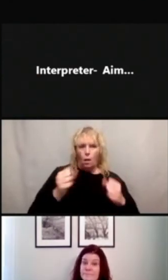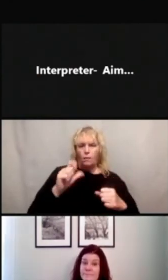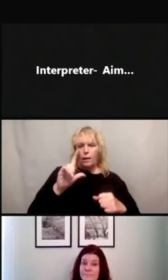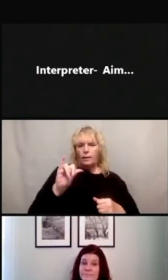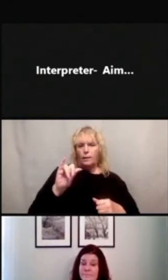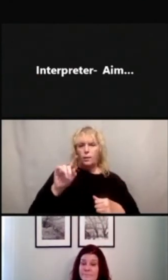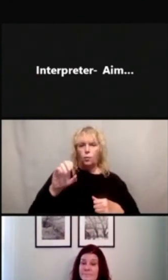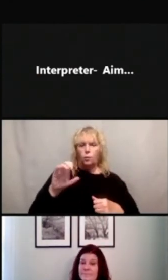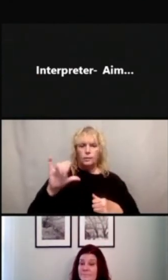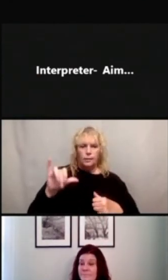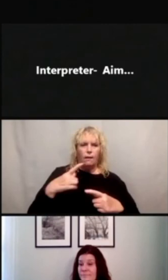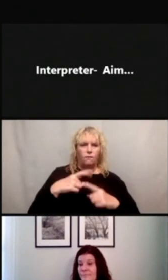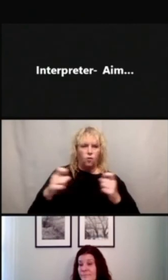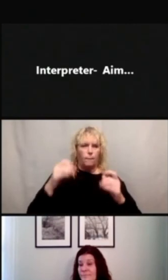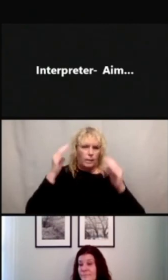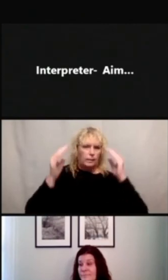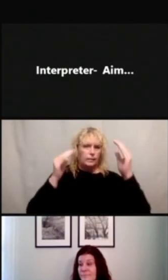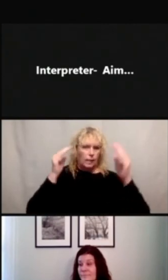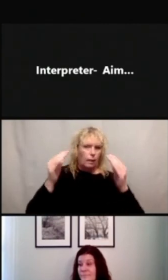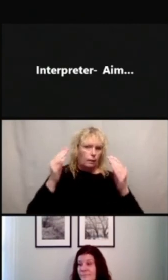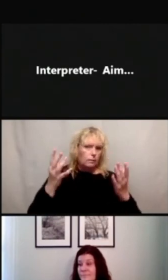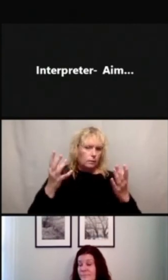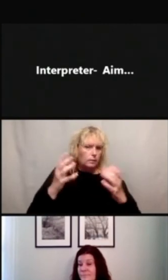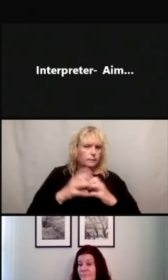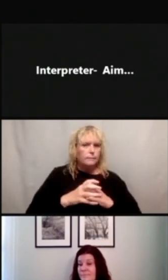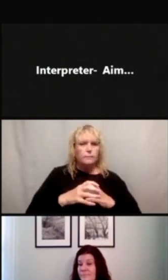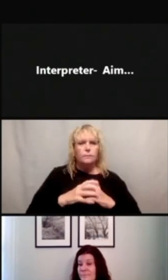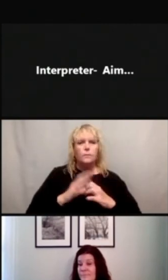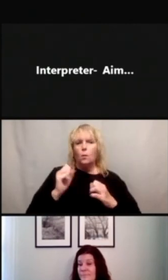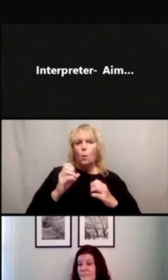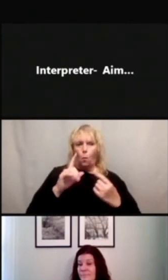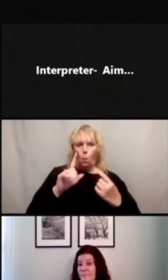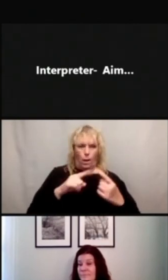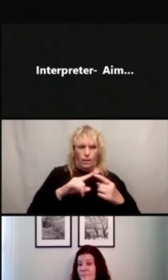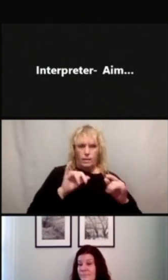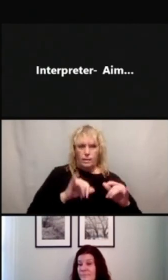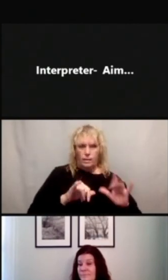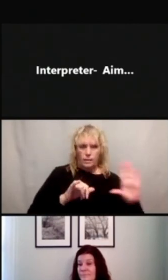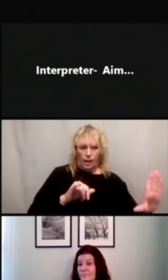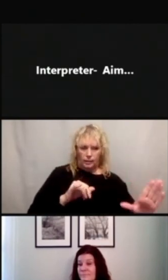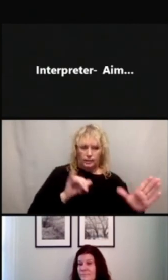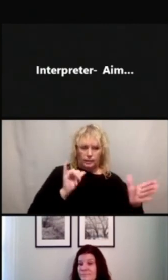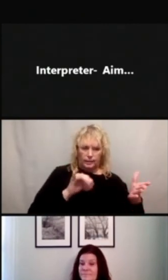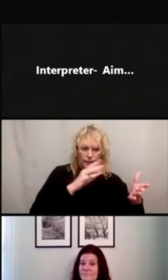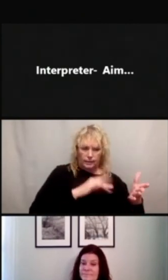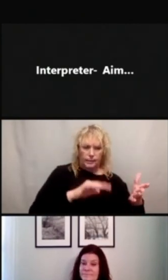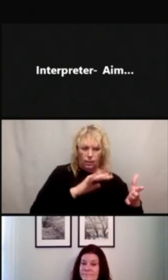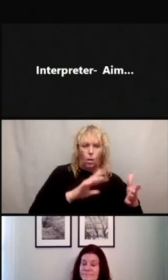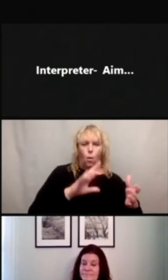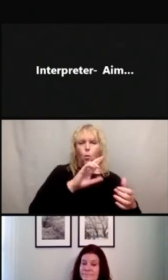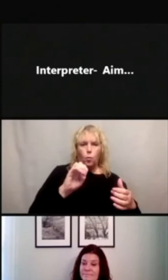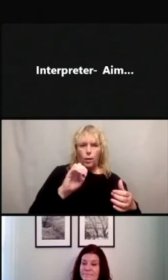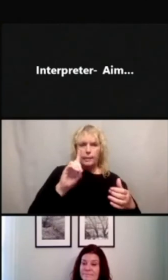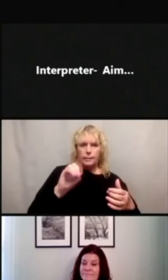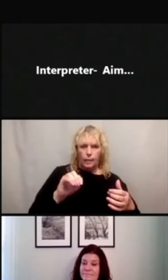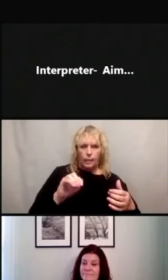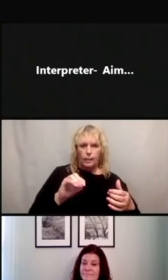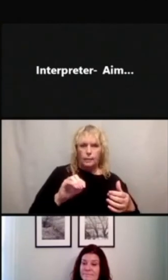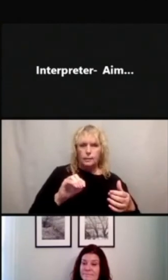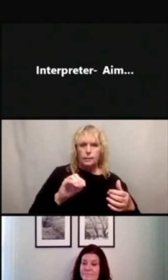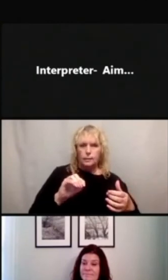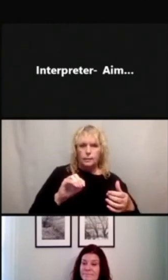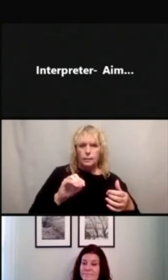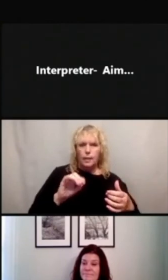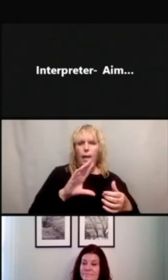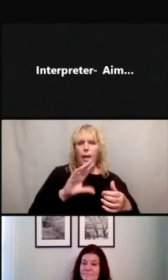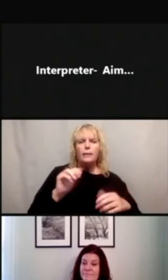adult population perspective. So when that study was redone, and it was the